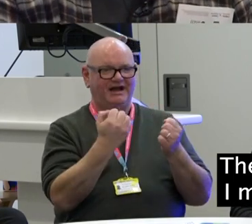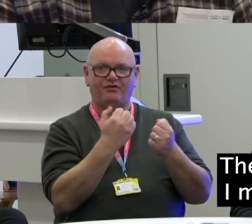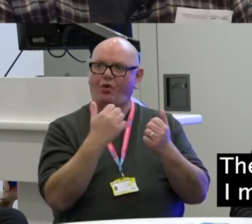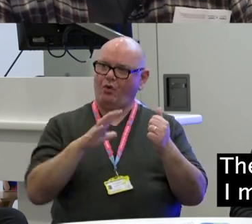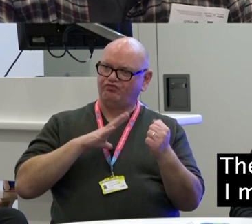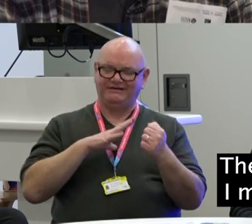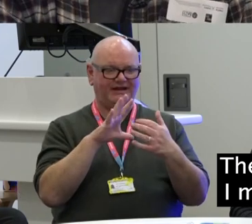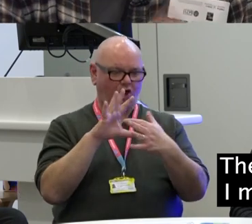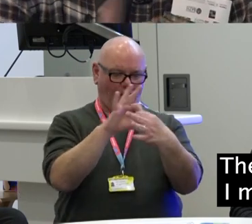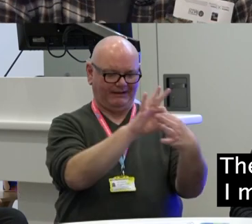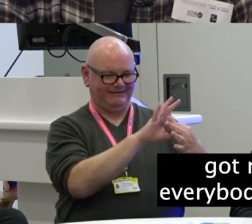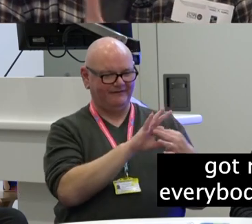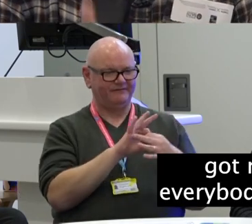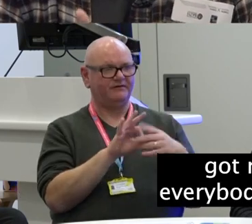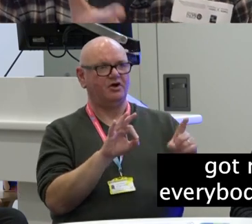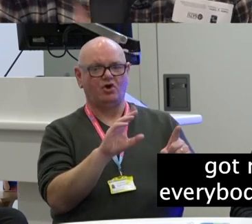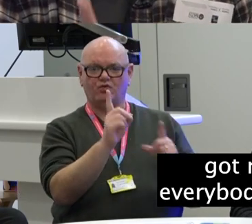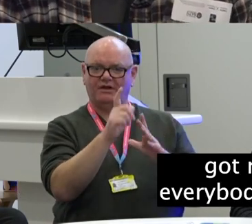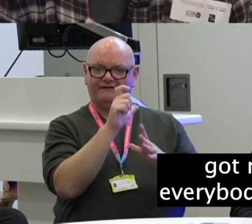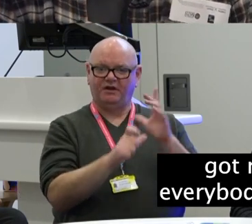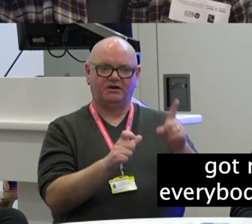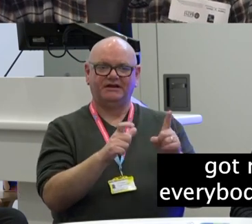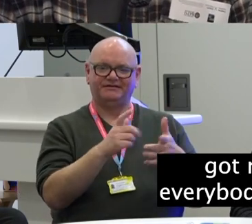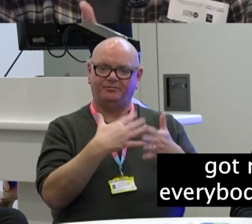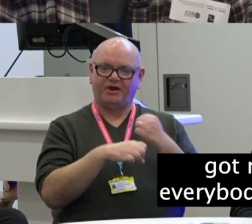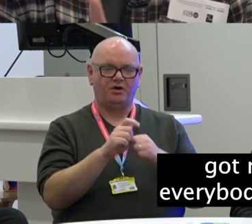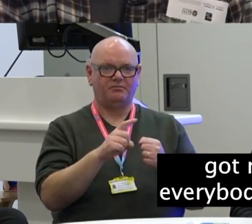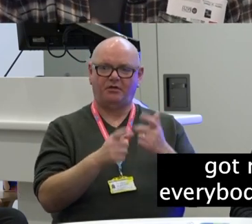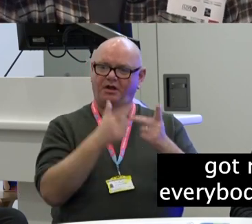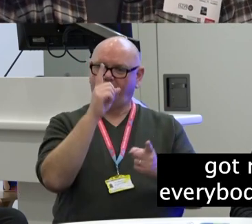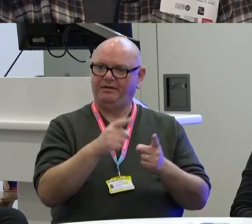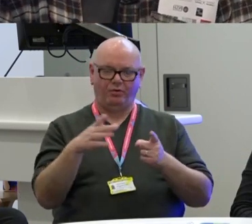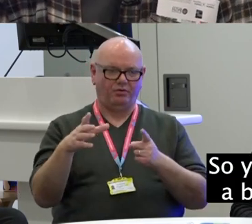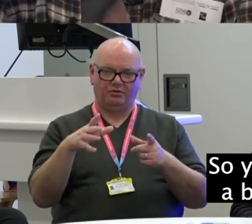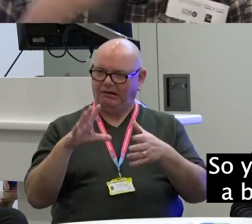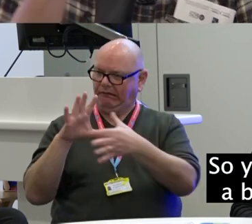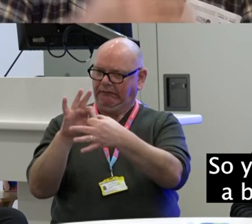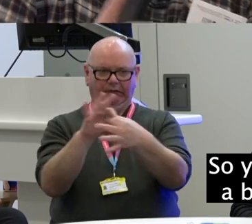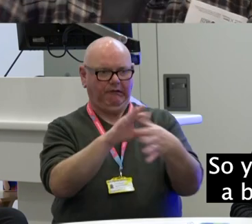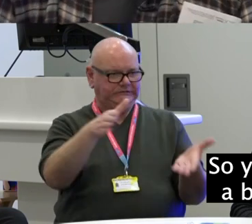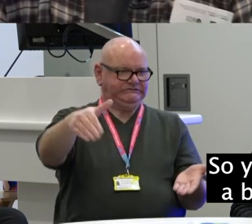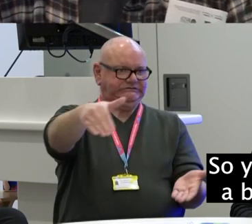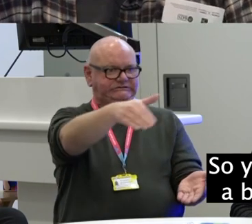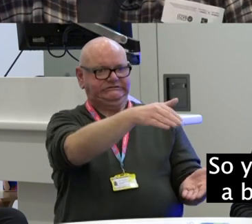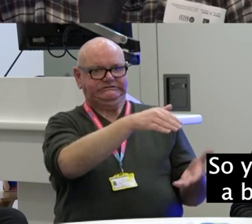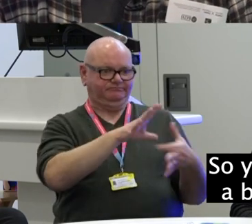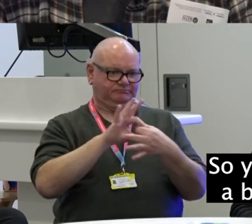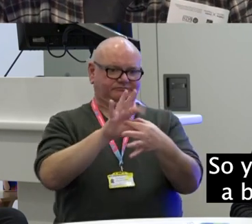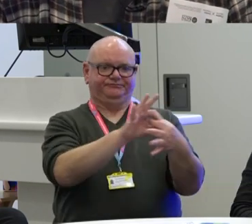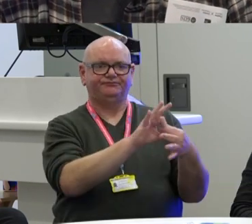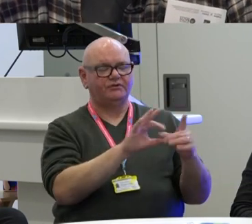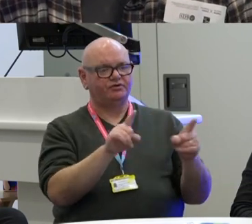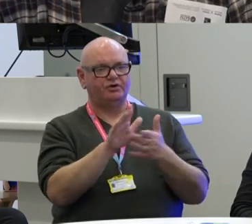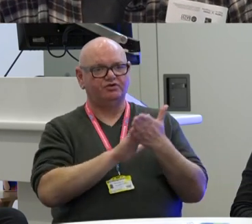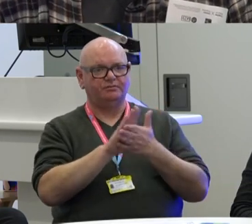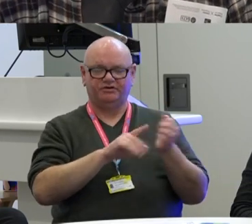already collective. I mean, what they've done is got really good at hoovering up everybody else into their collectiveness. So you could also start by trying to break some of that kind